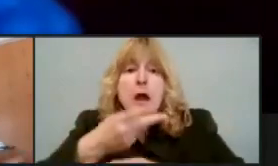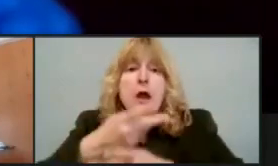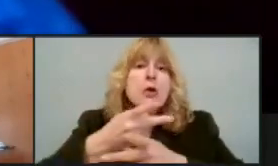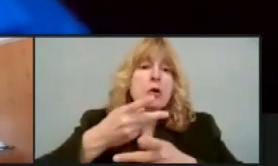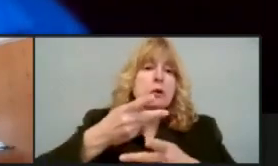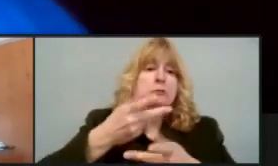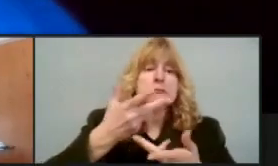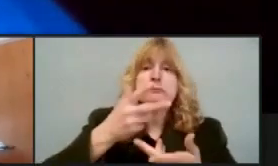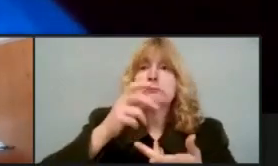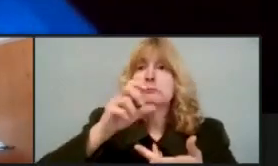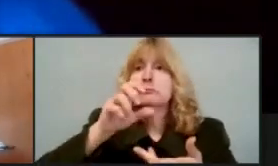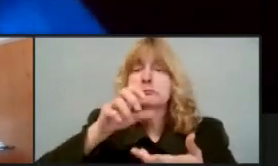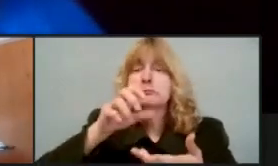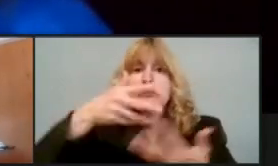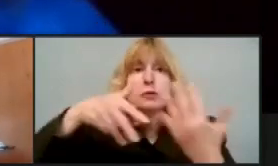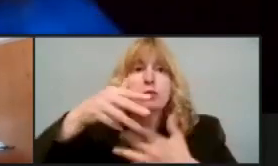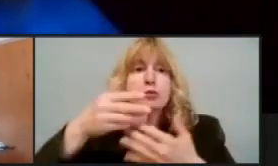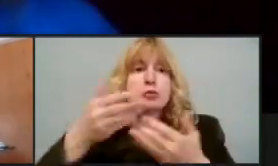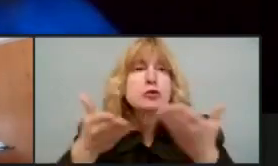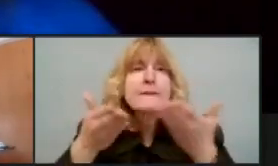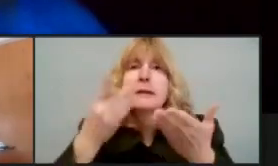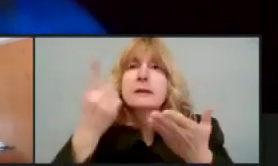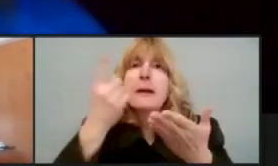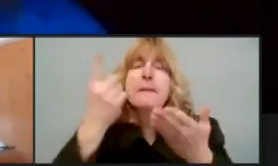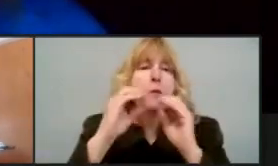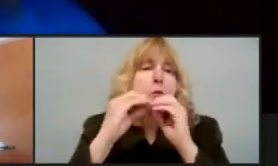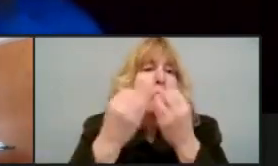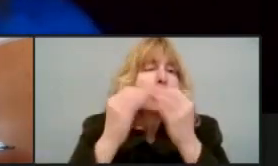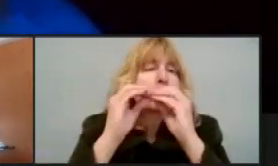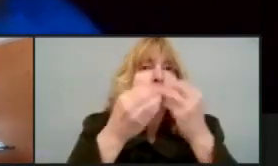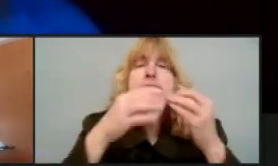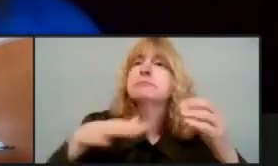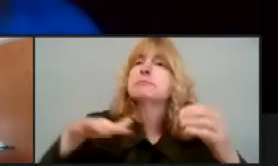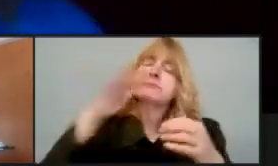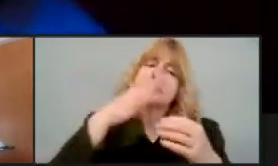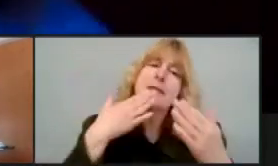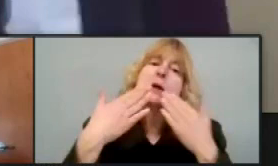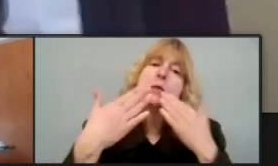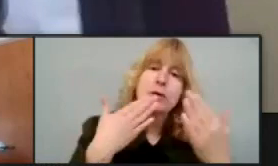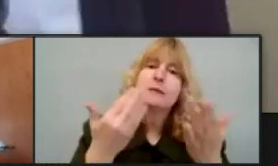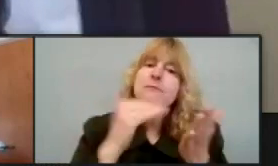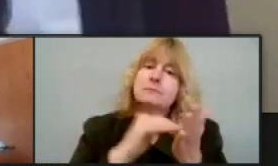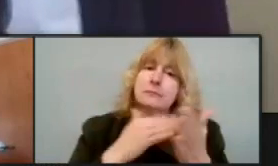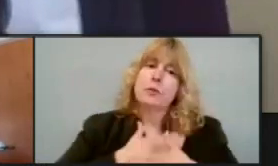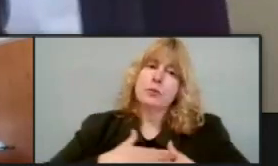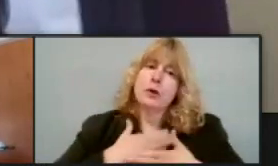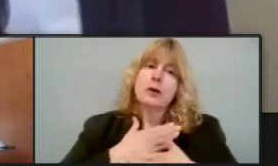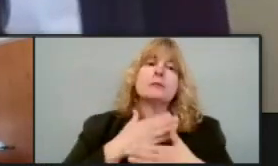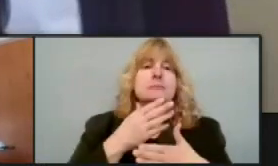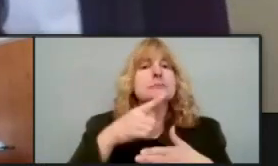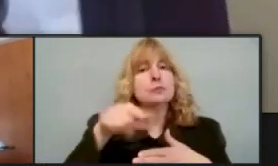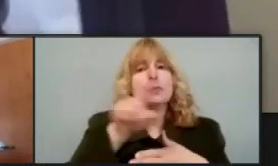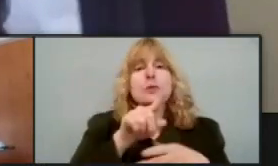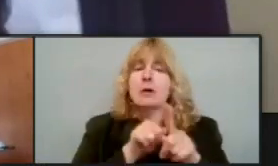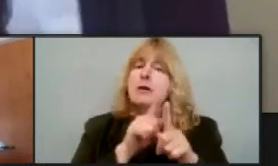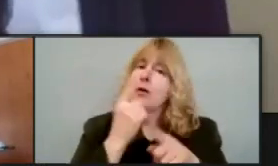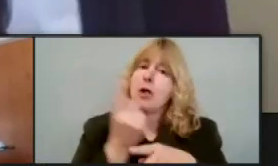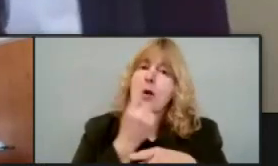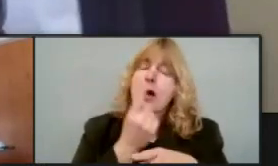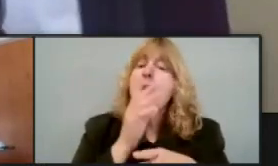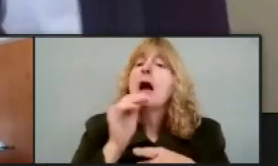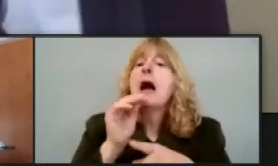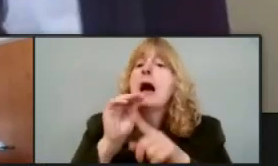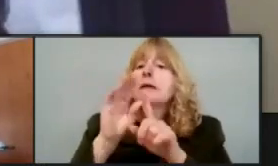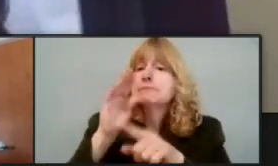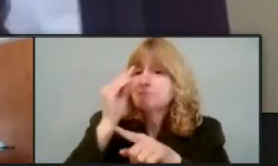community-based organizations as well. Thank you so very much. Appreciate you as always. Thank you, Jametta. And just for a plug for parents